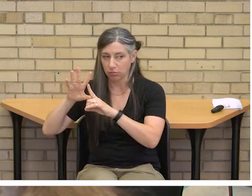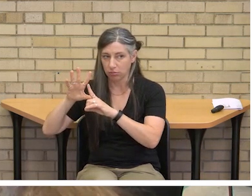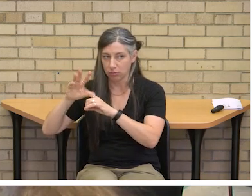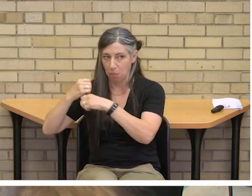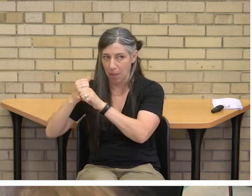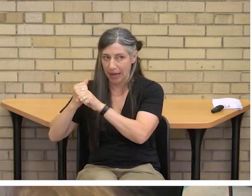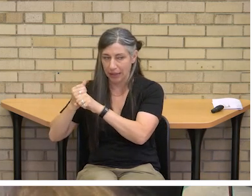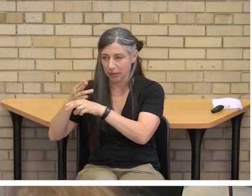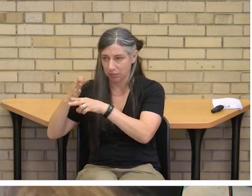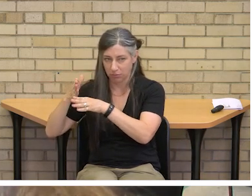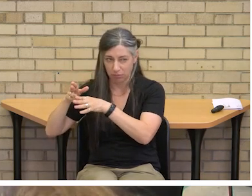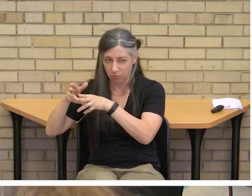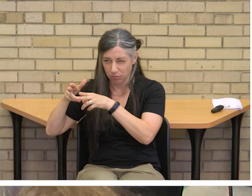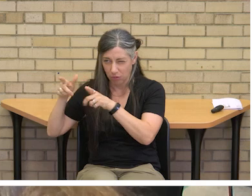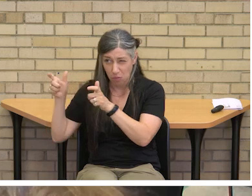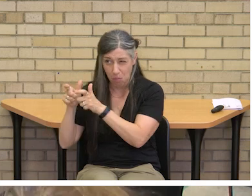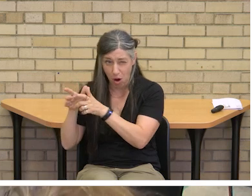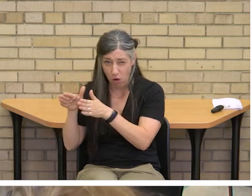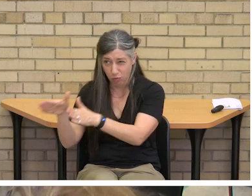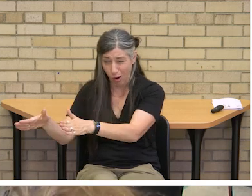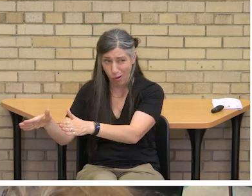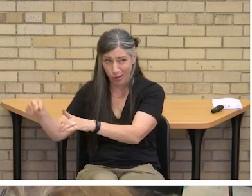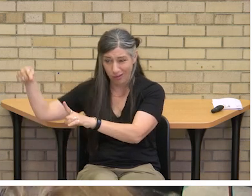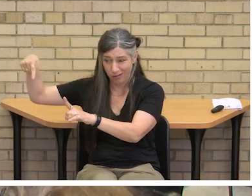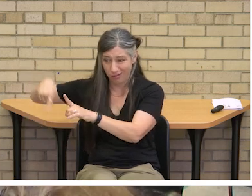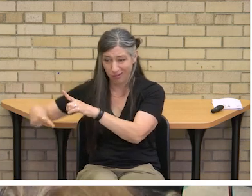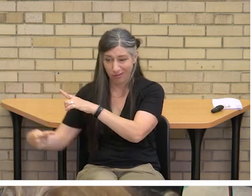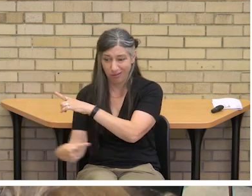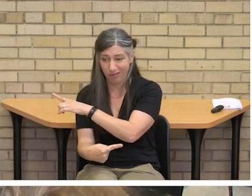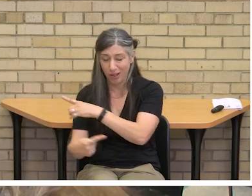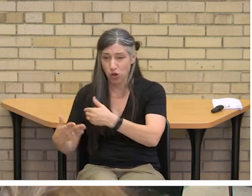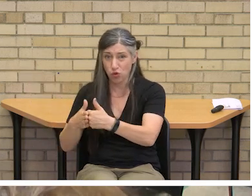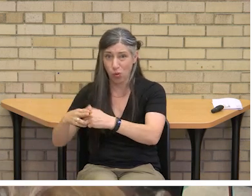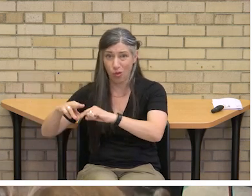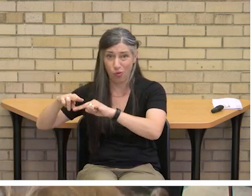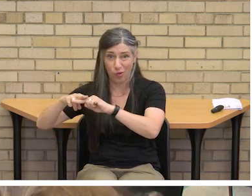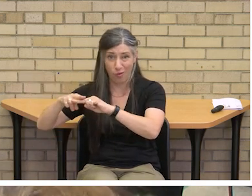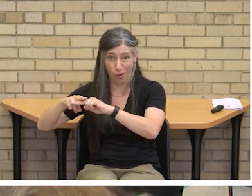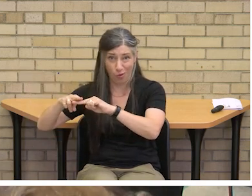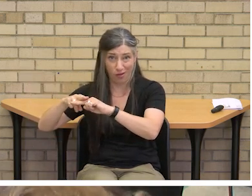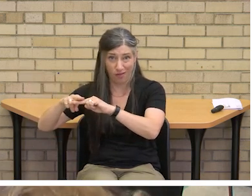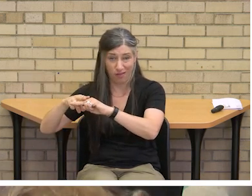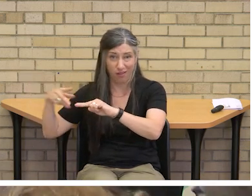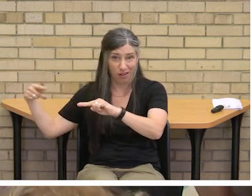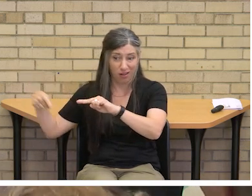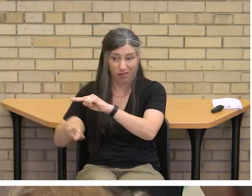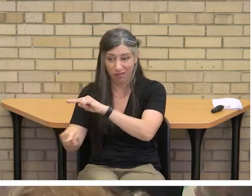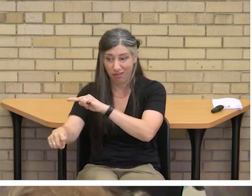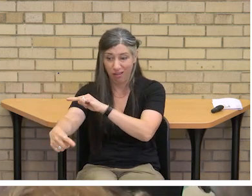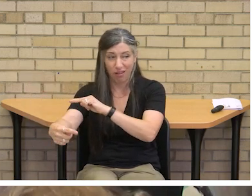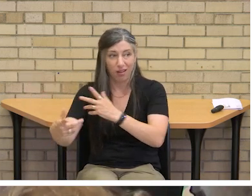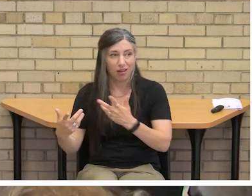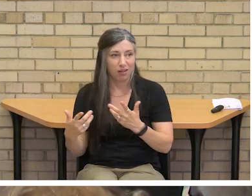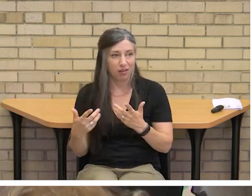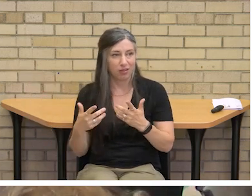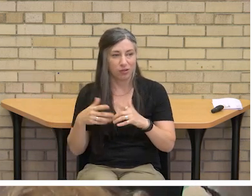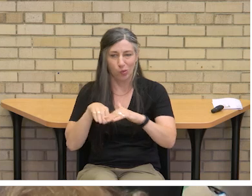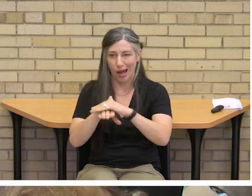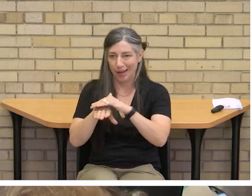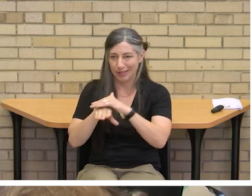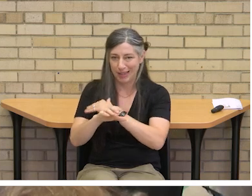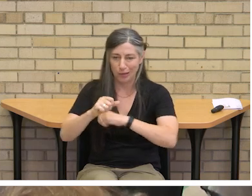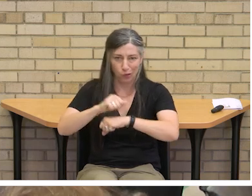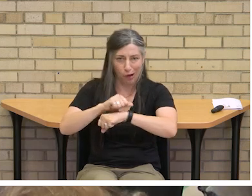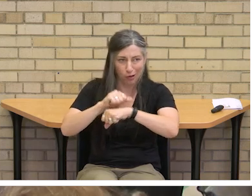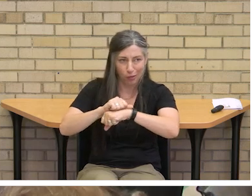road down from the trail down towards the railroad tracks, again, to access some of those